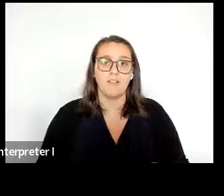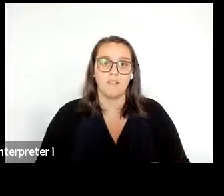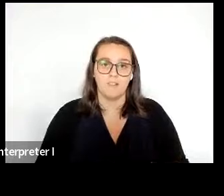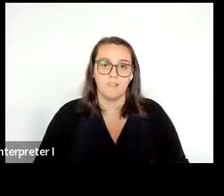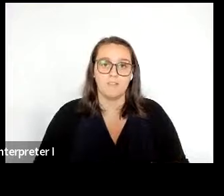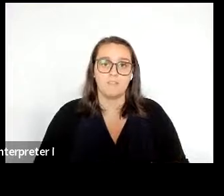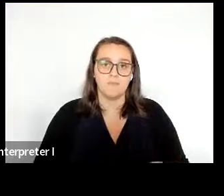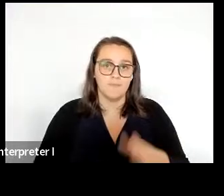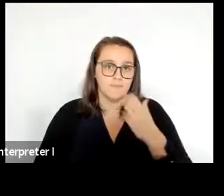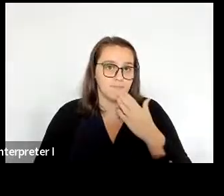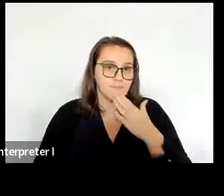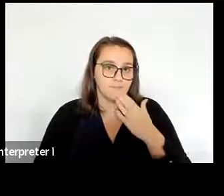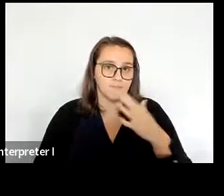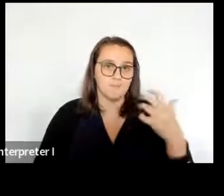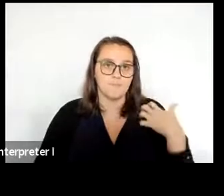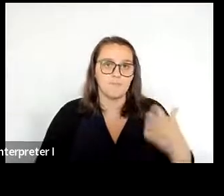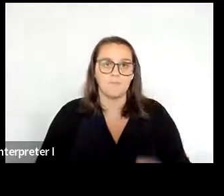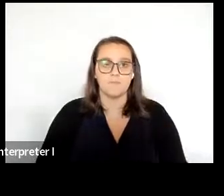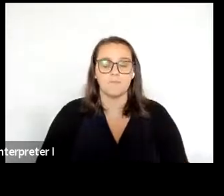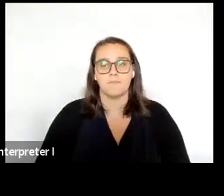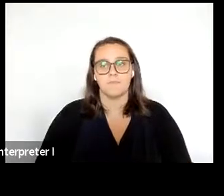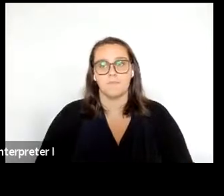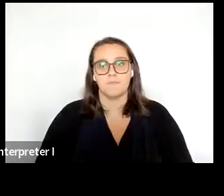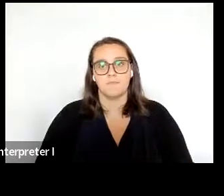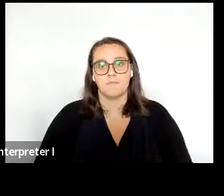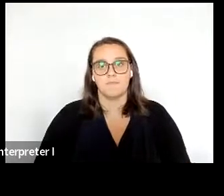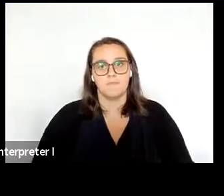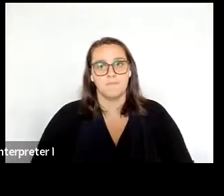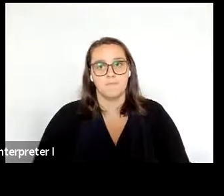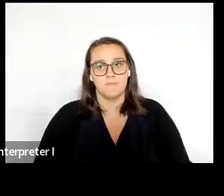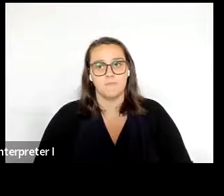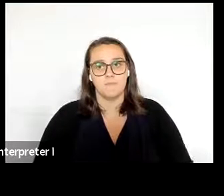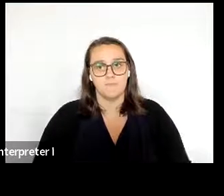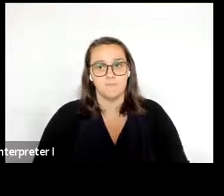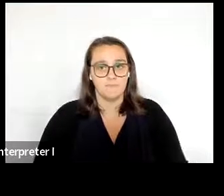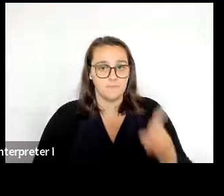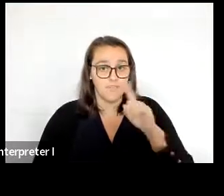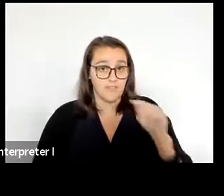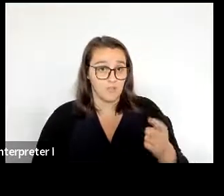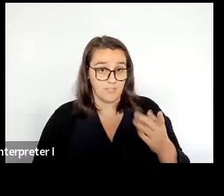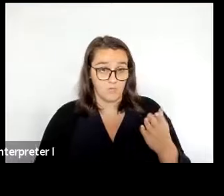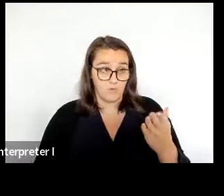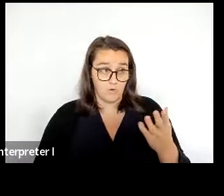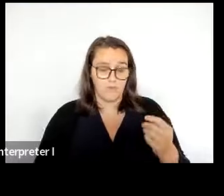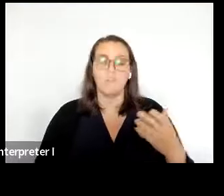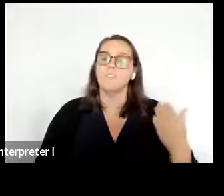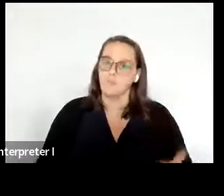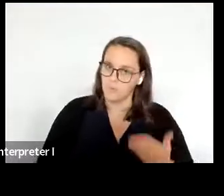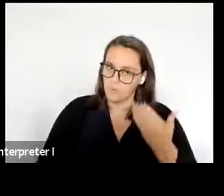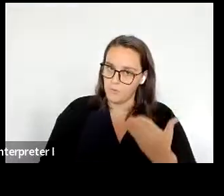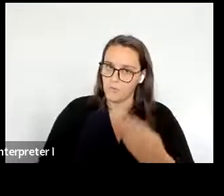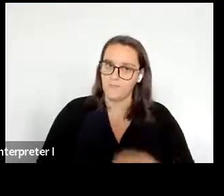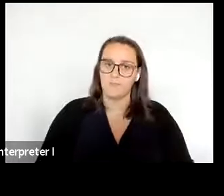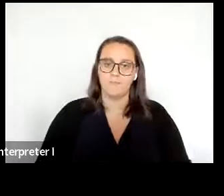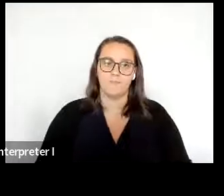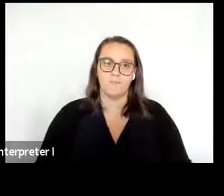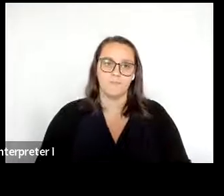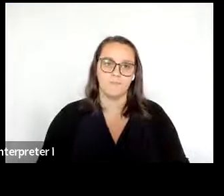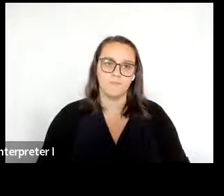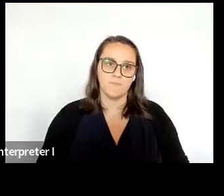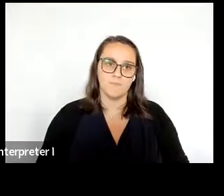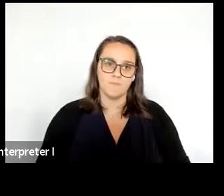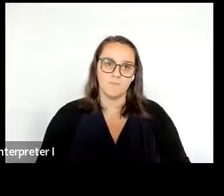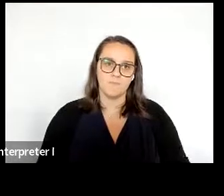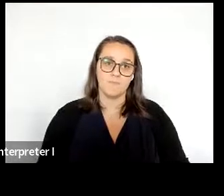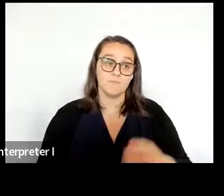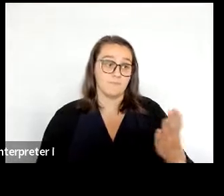Thank you, Mr. Chairman. Thank you. And I think you said so moved. So moved. So we have the declaration